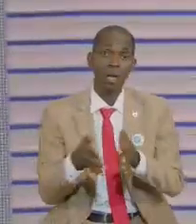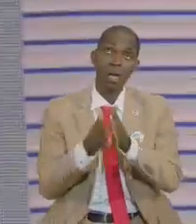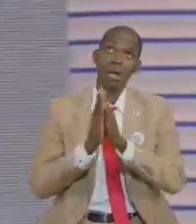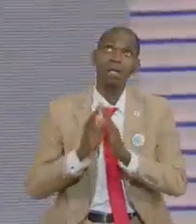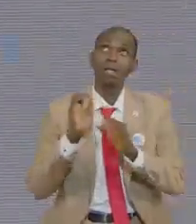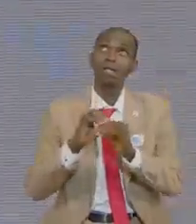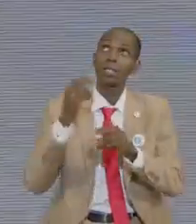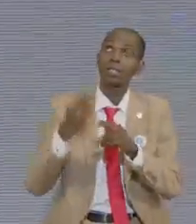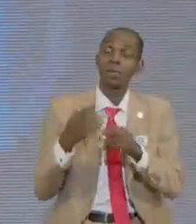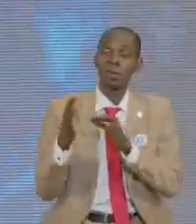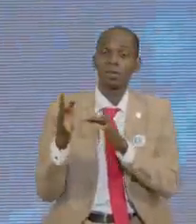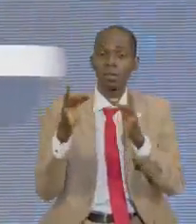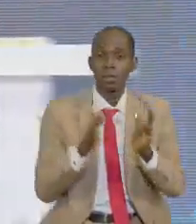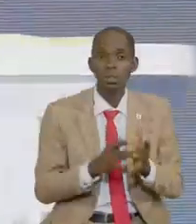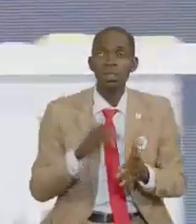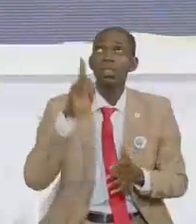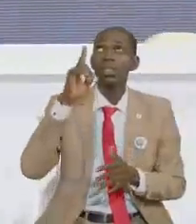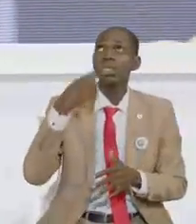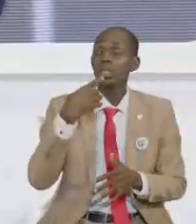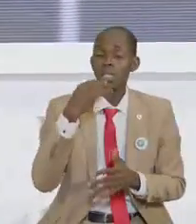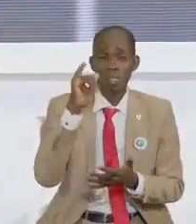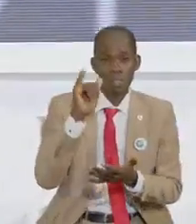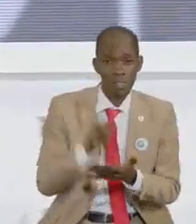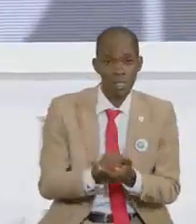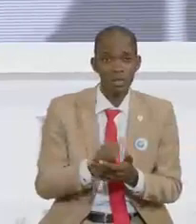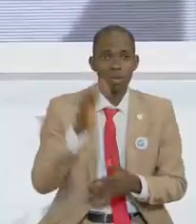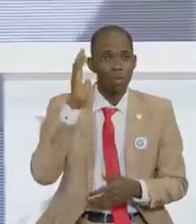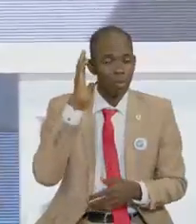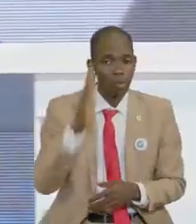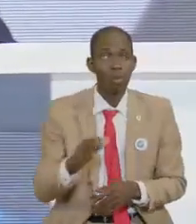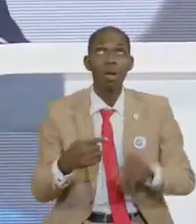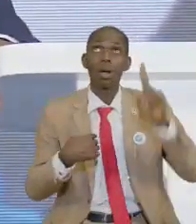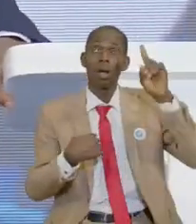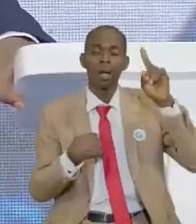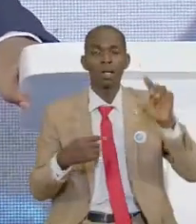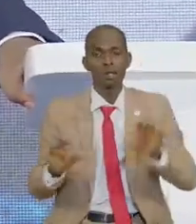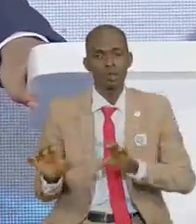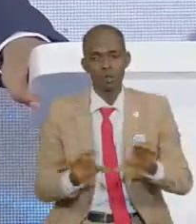of Jesus, it said, that will I do.